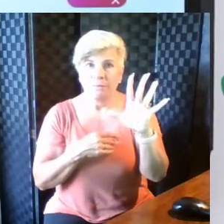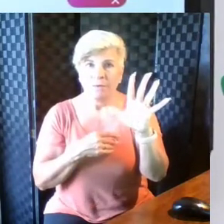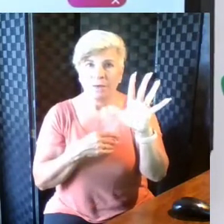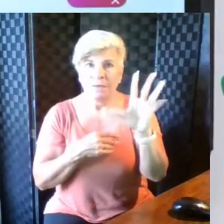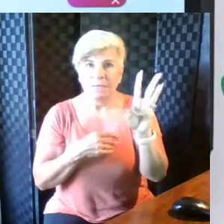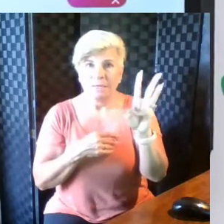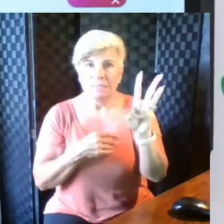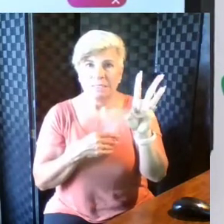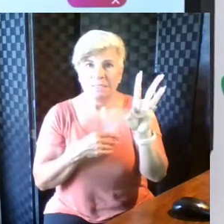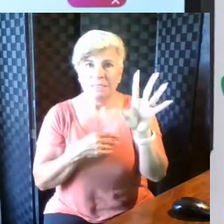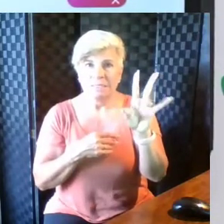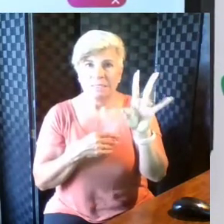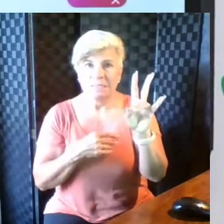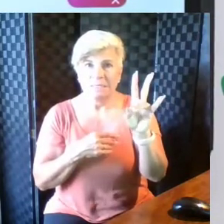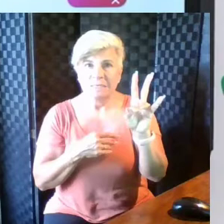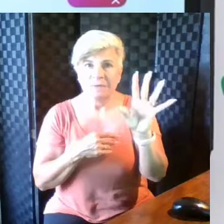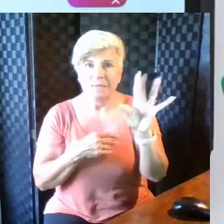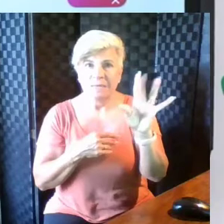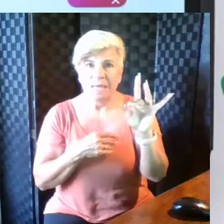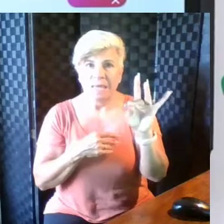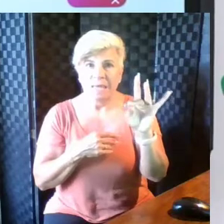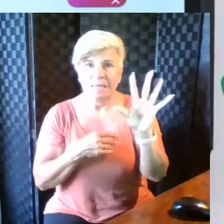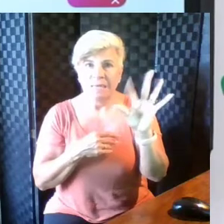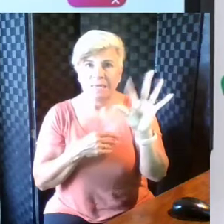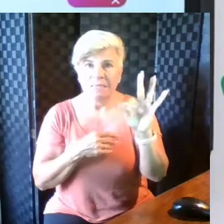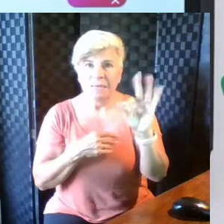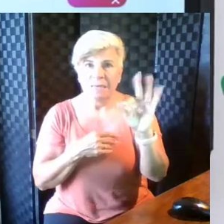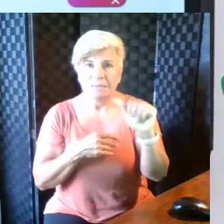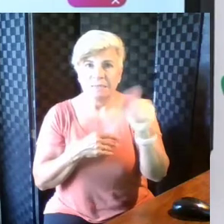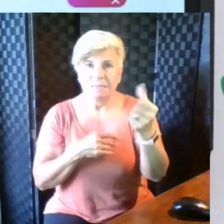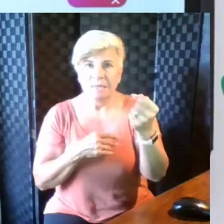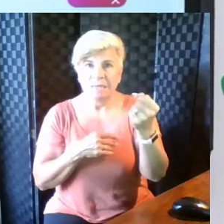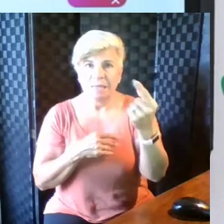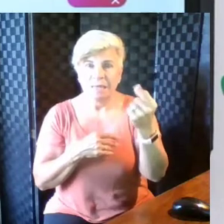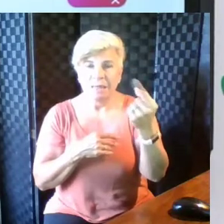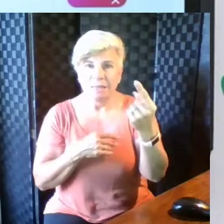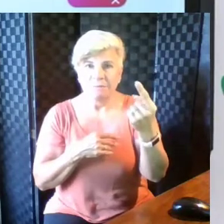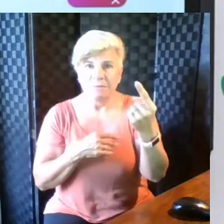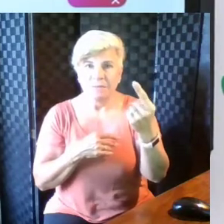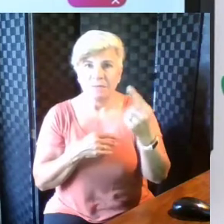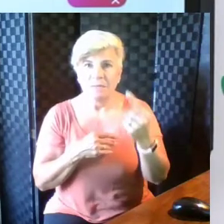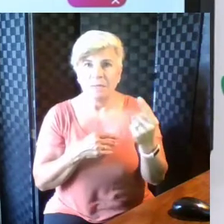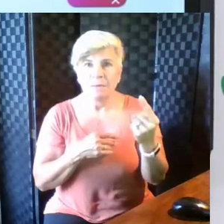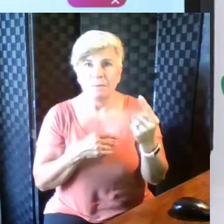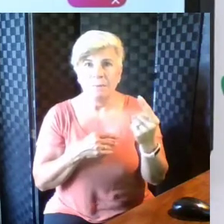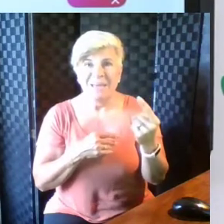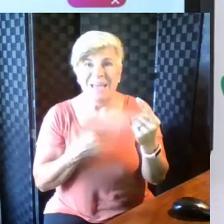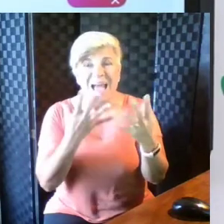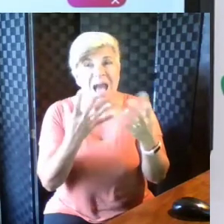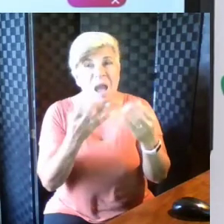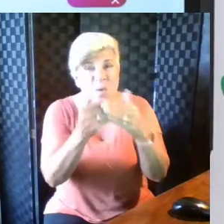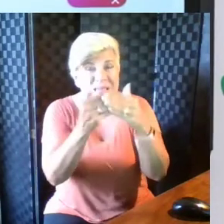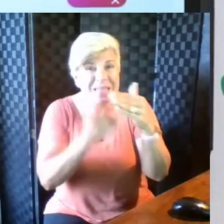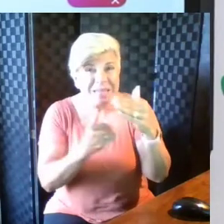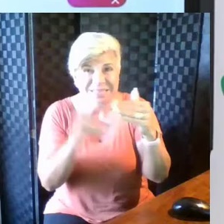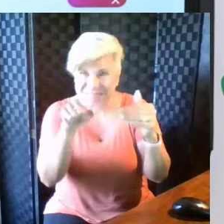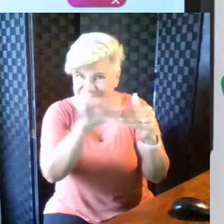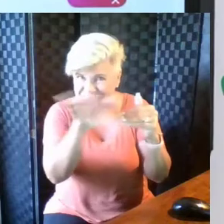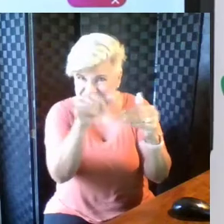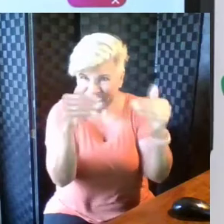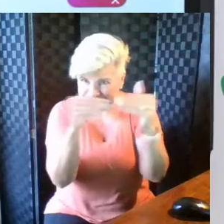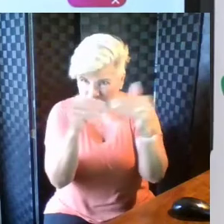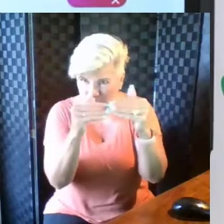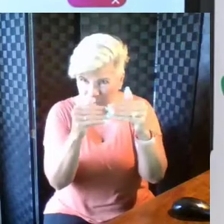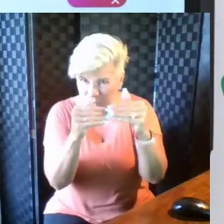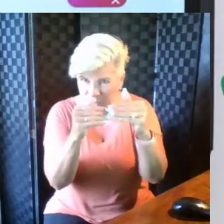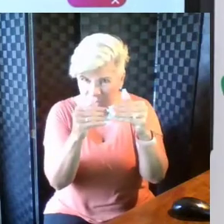4, 5, 6, 7, 8, 9, 10, 11. But that's an equal group. How do I